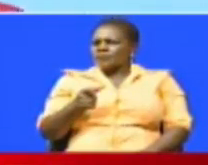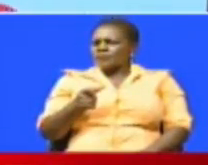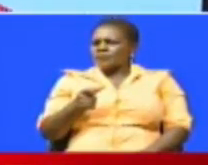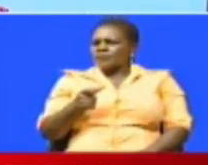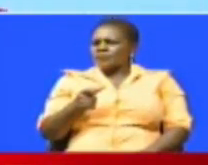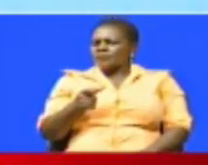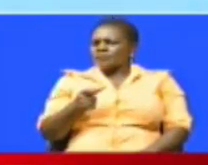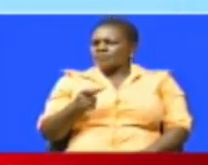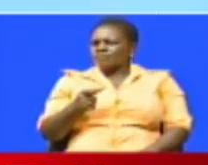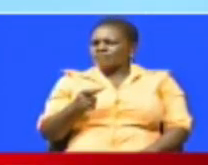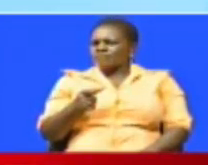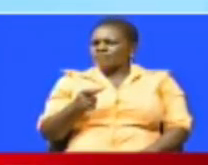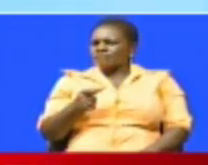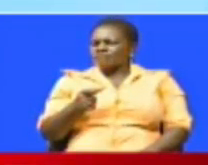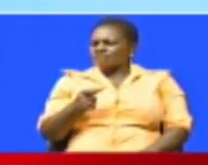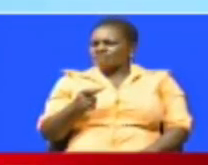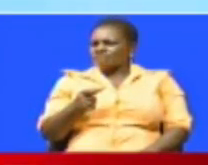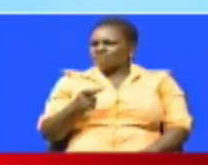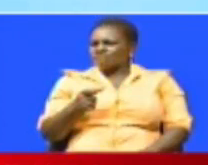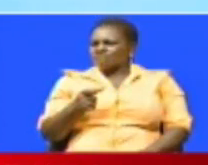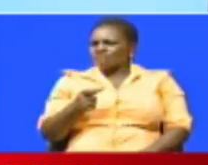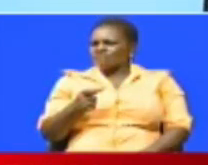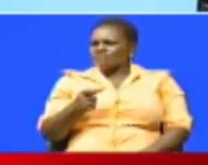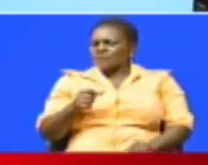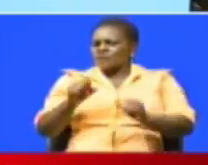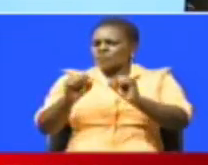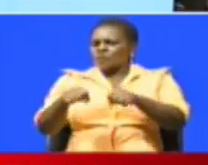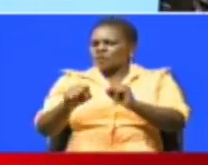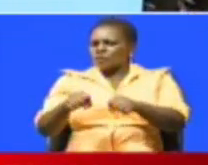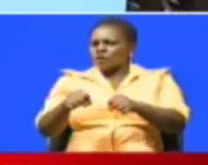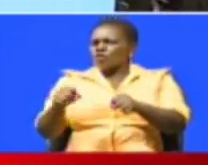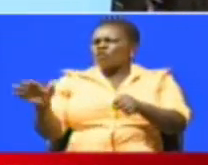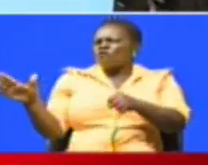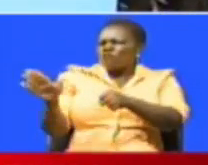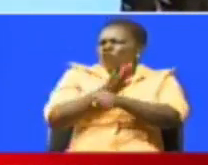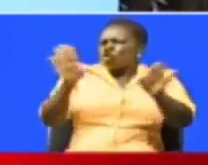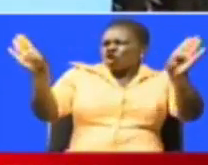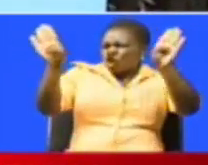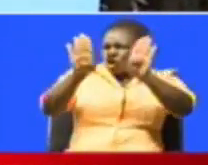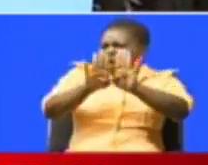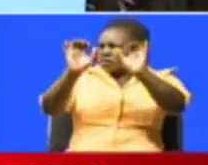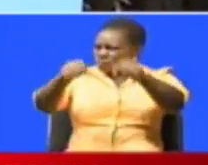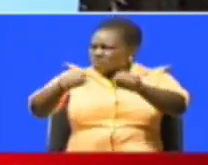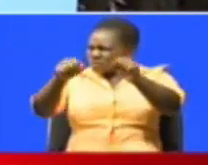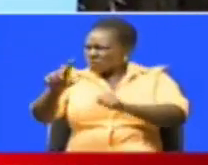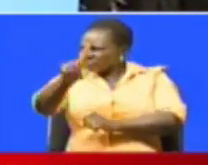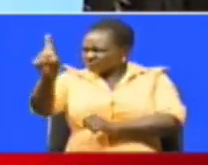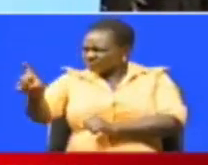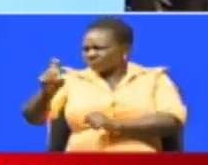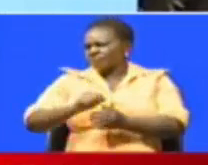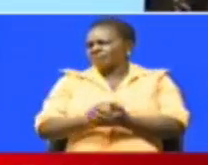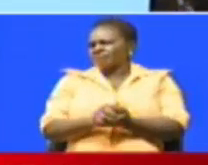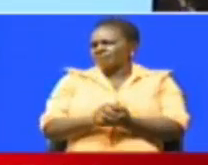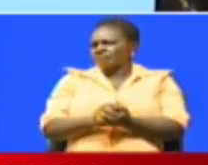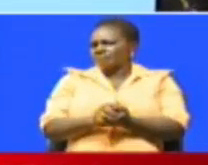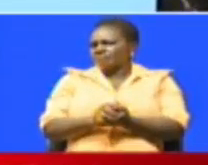very initial steps not being taken. And I'm talking about a possibility of a complete shutdown, or if you like, lockdown. Of course,